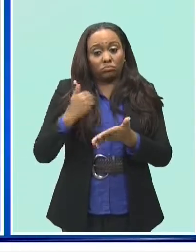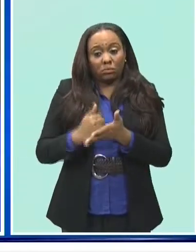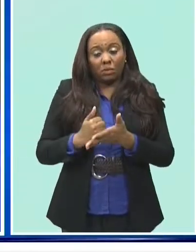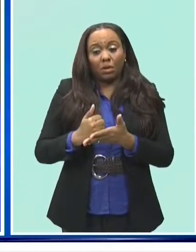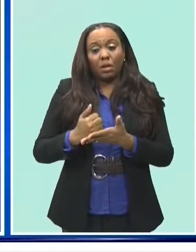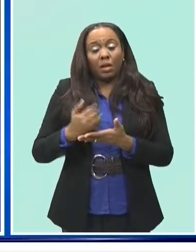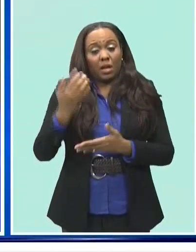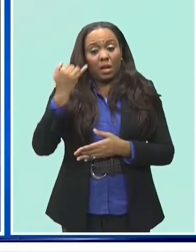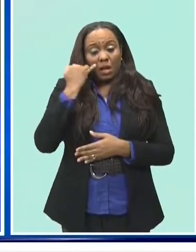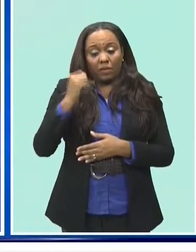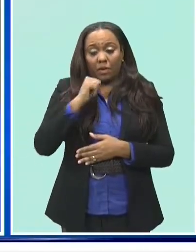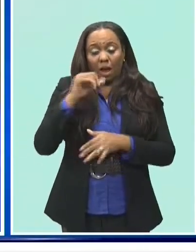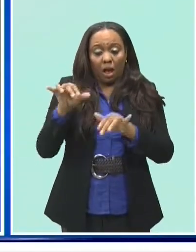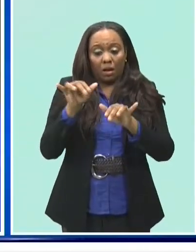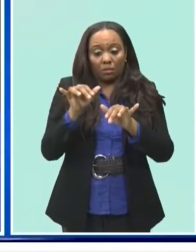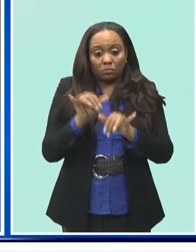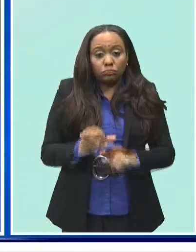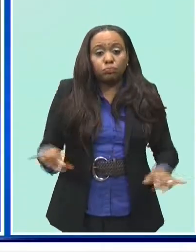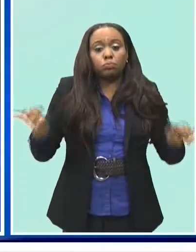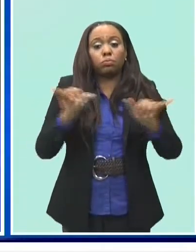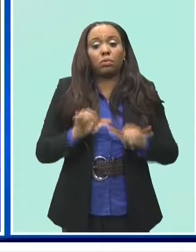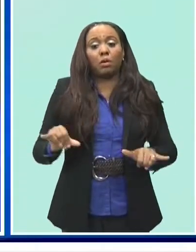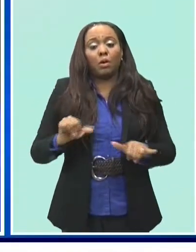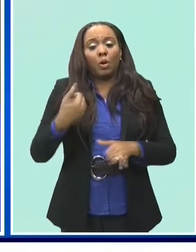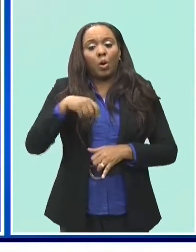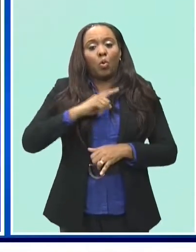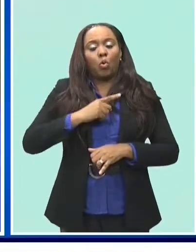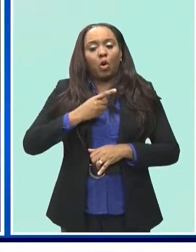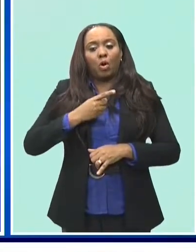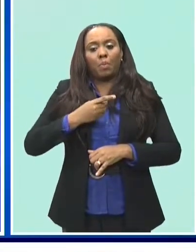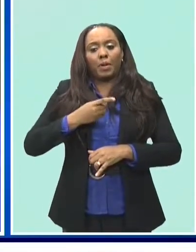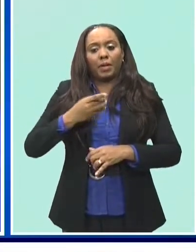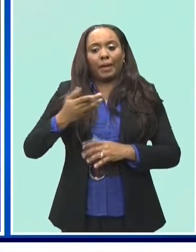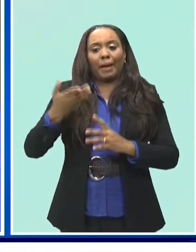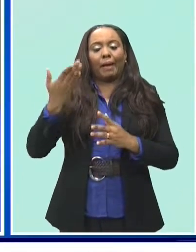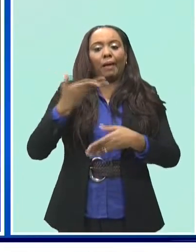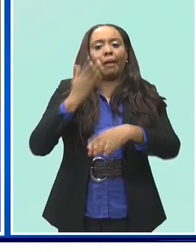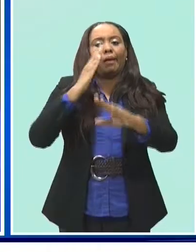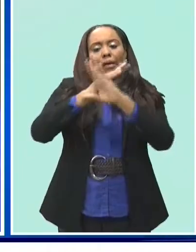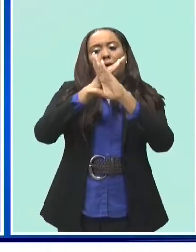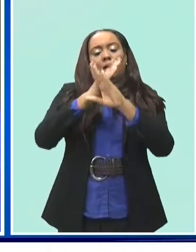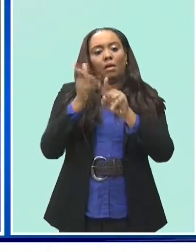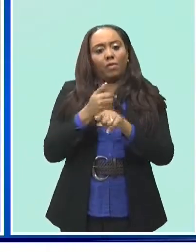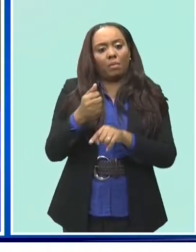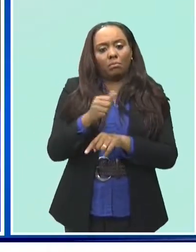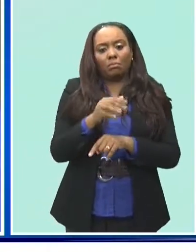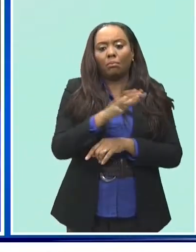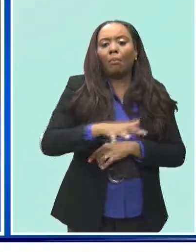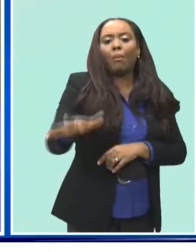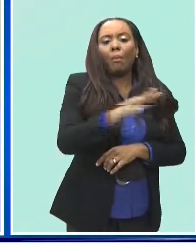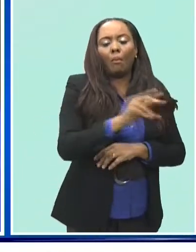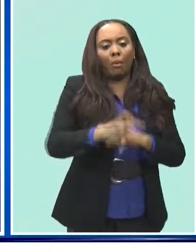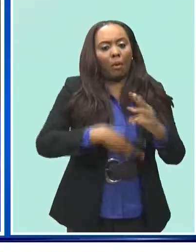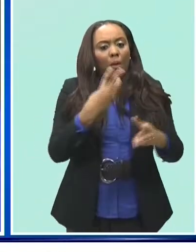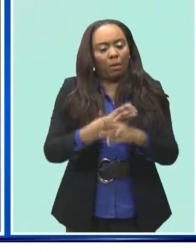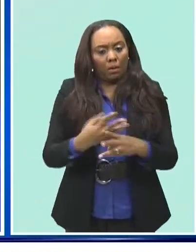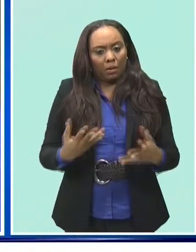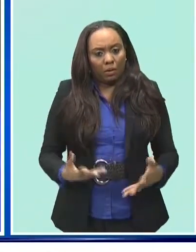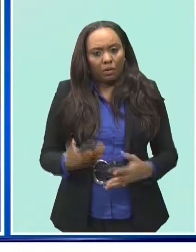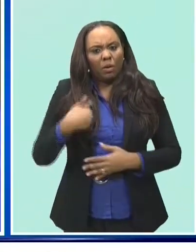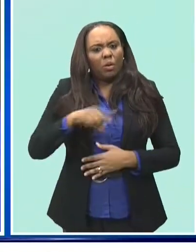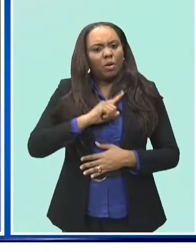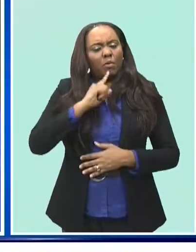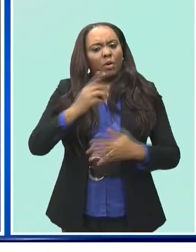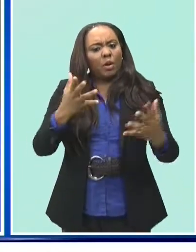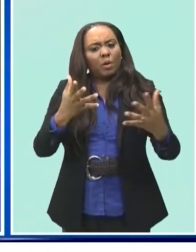to be cut off and to be quarantined just as lepers were in centuries past from a global community as we